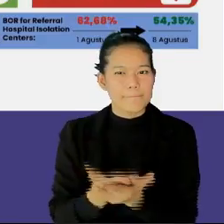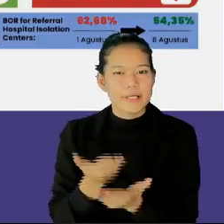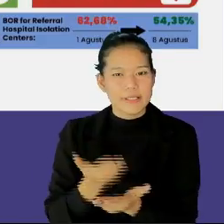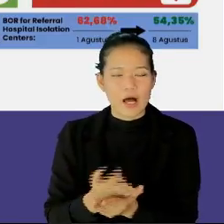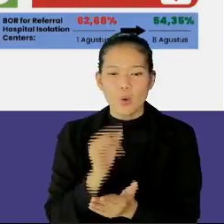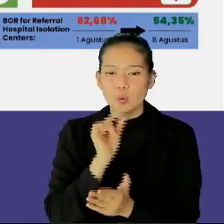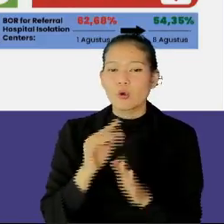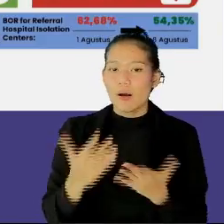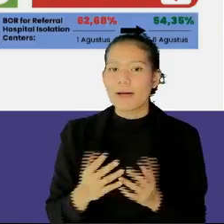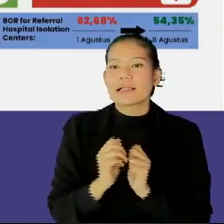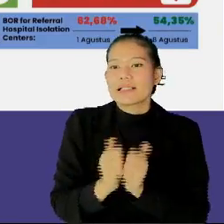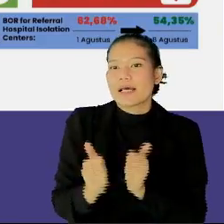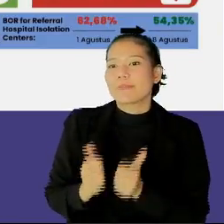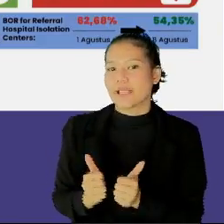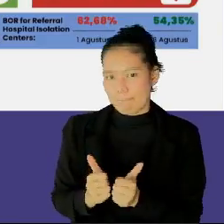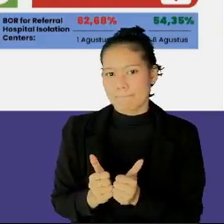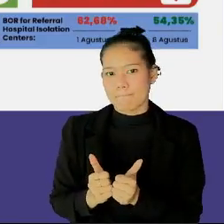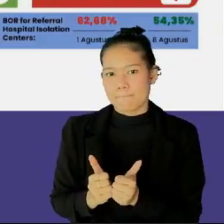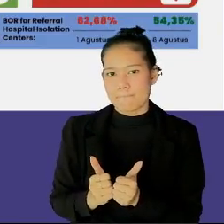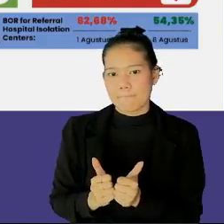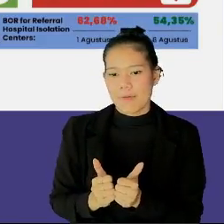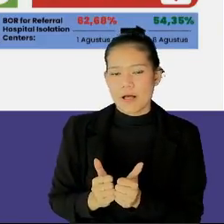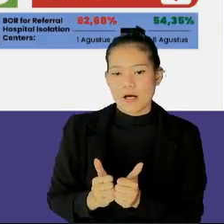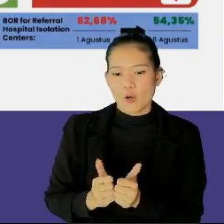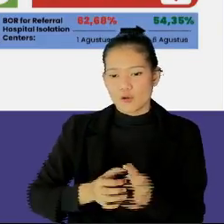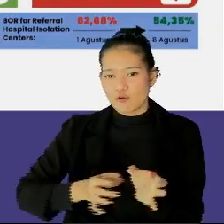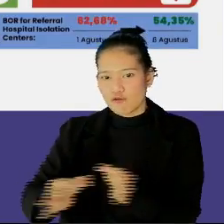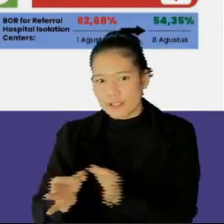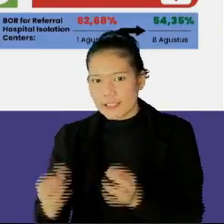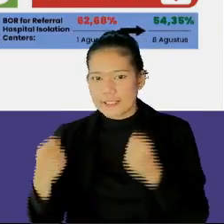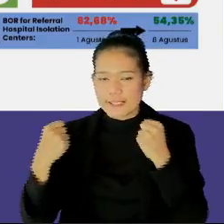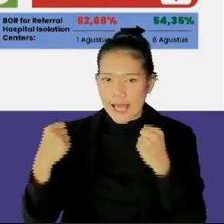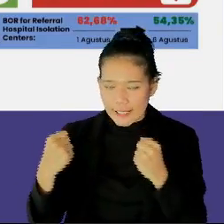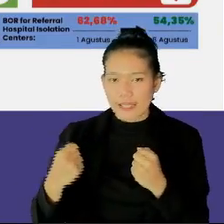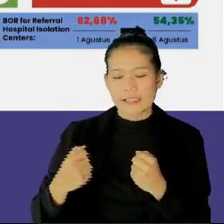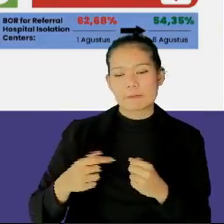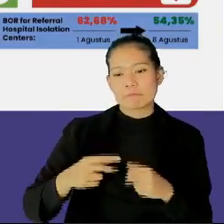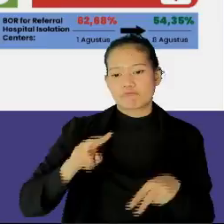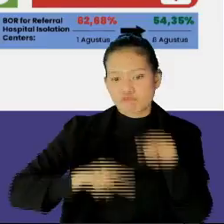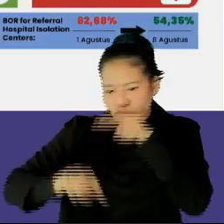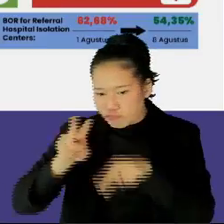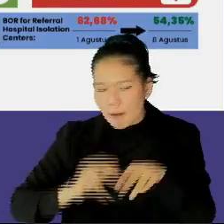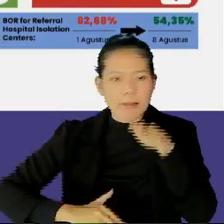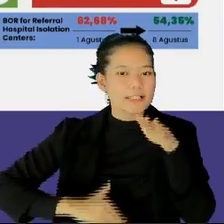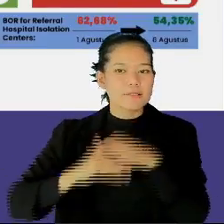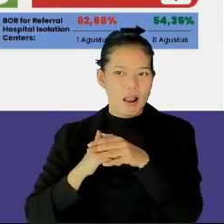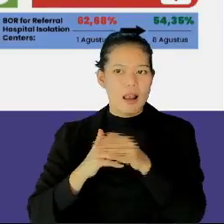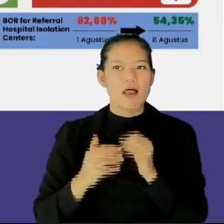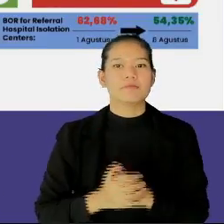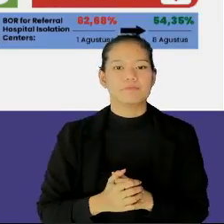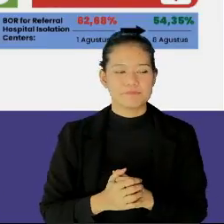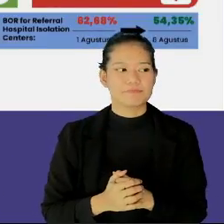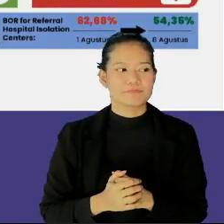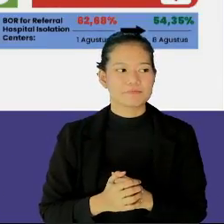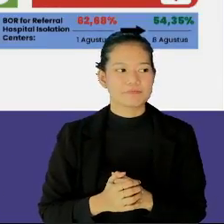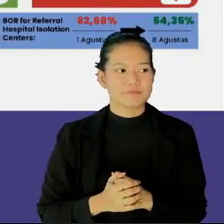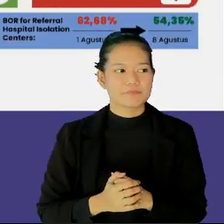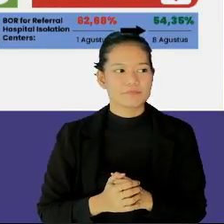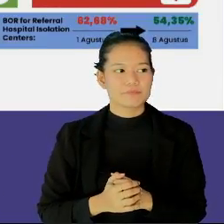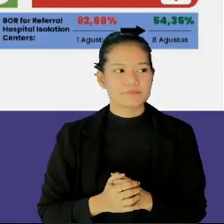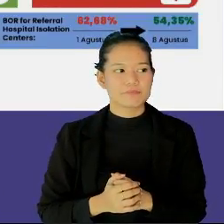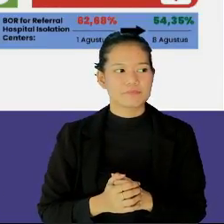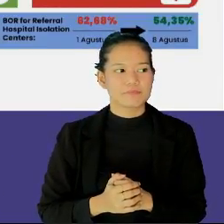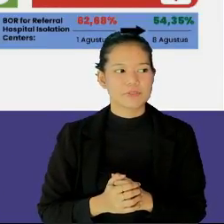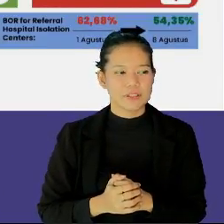requested to prepare health service facilities in their region to control the spike. We humbly request the